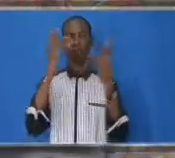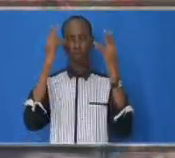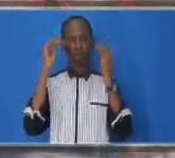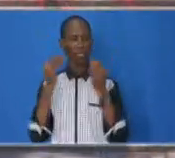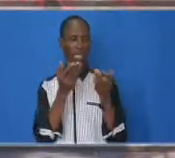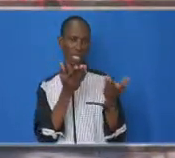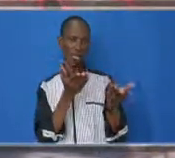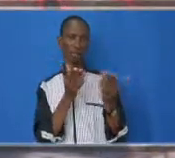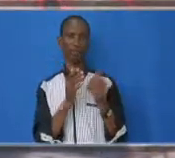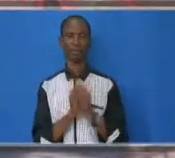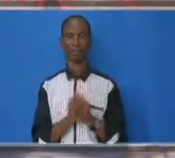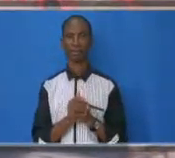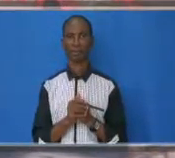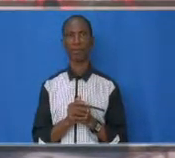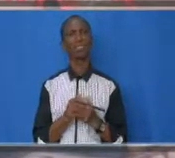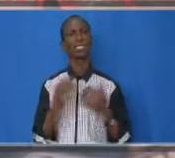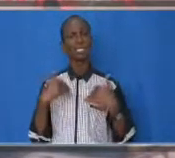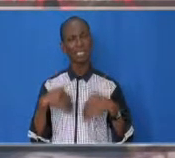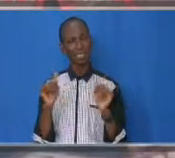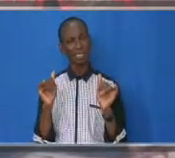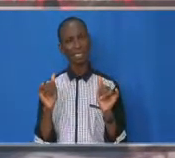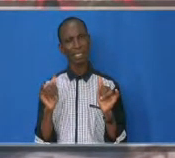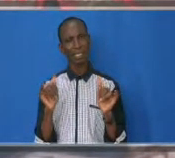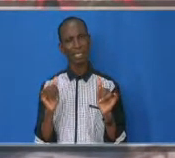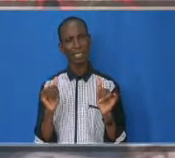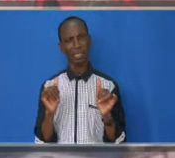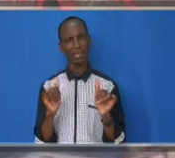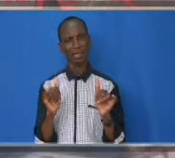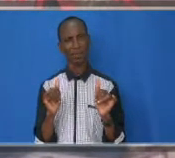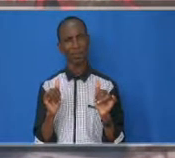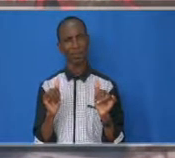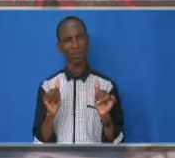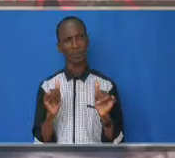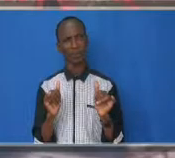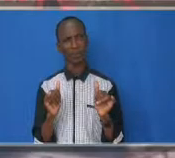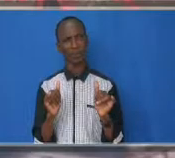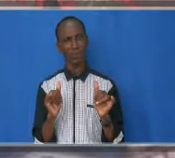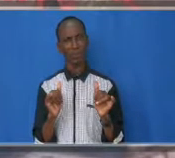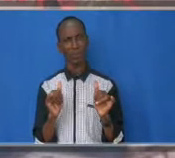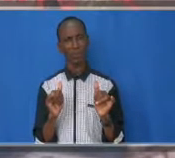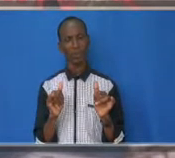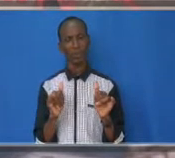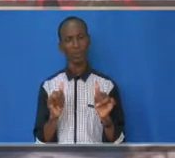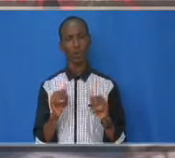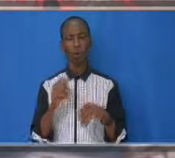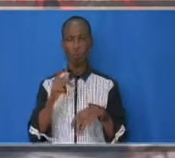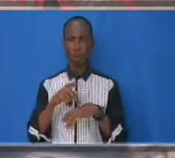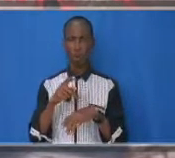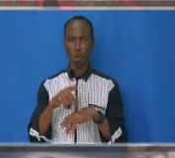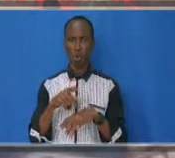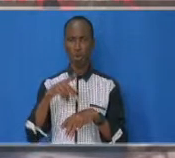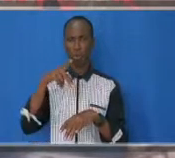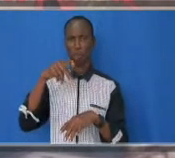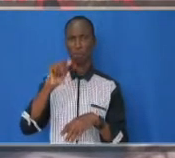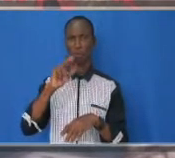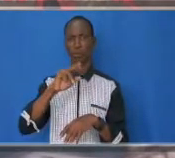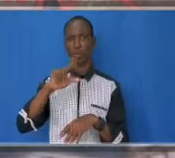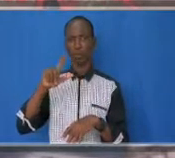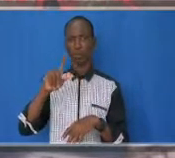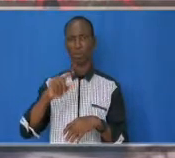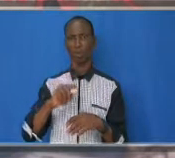sin might set man free, and evermore with him could live. There is